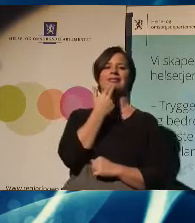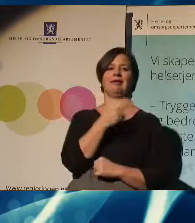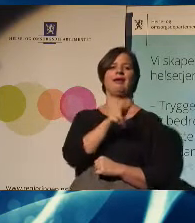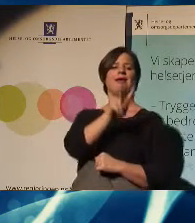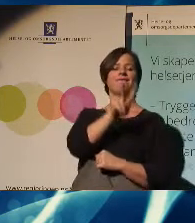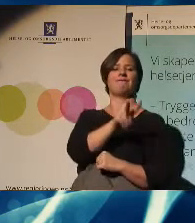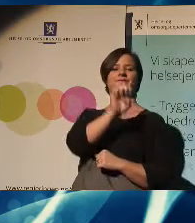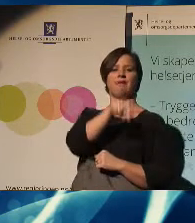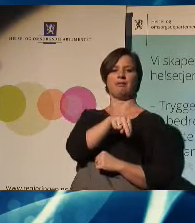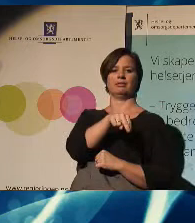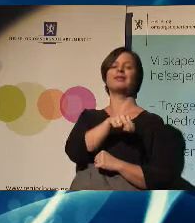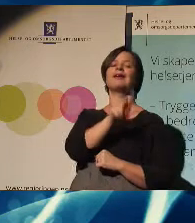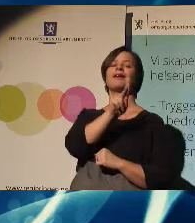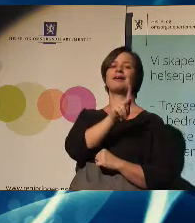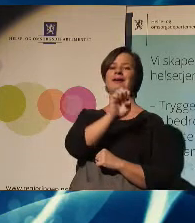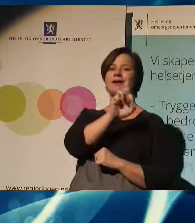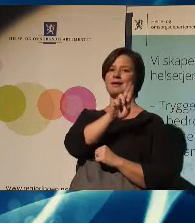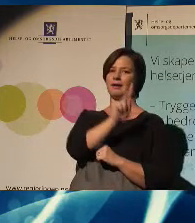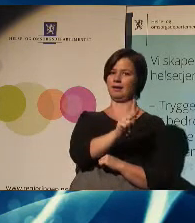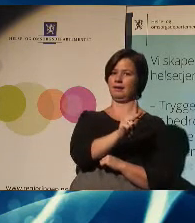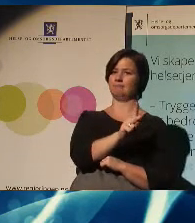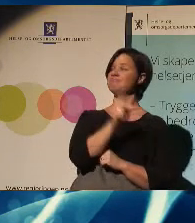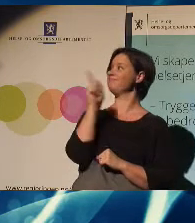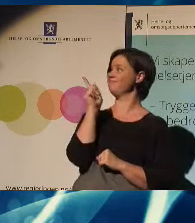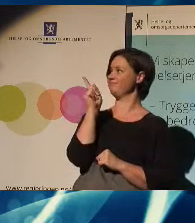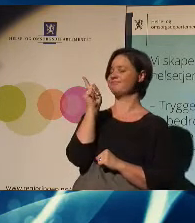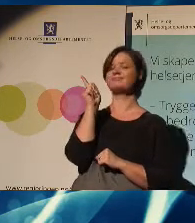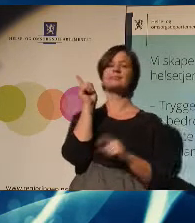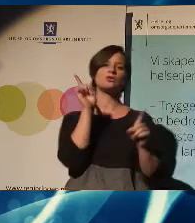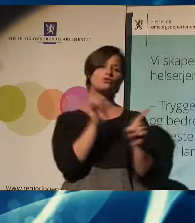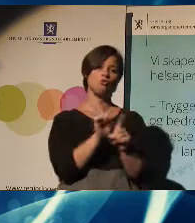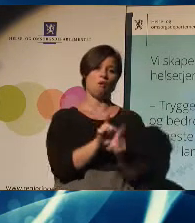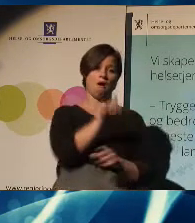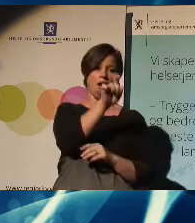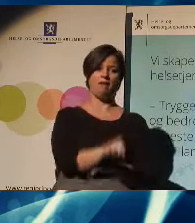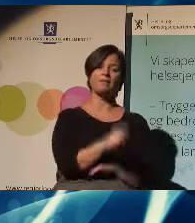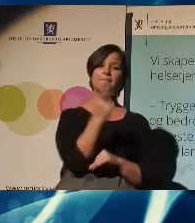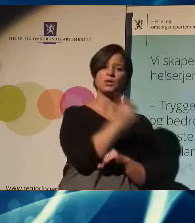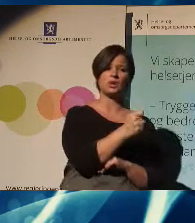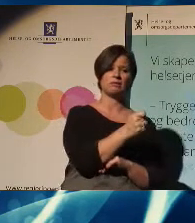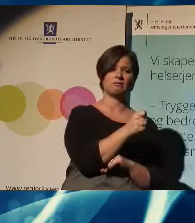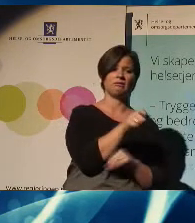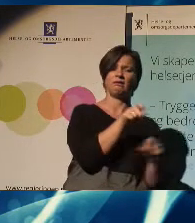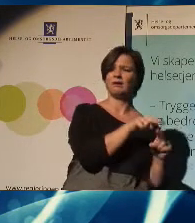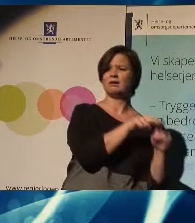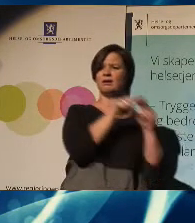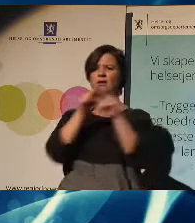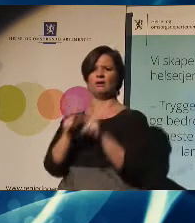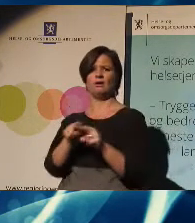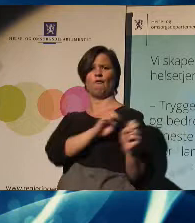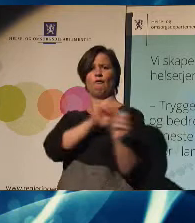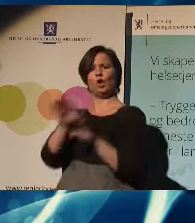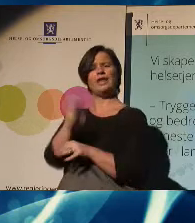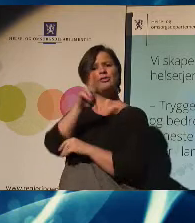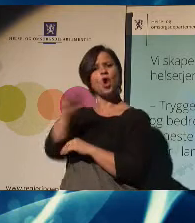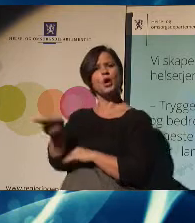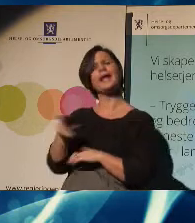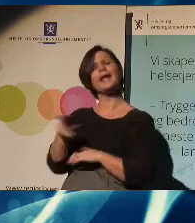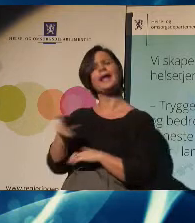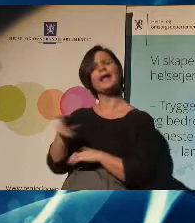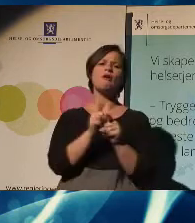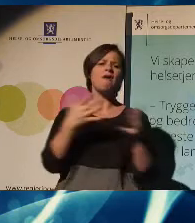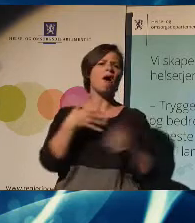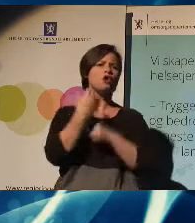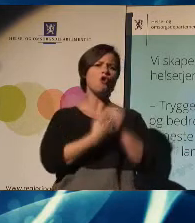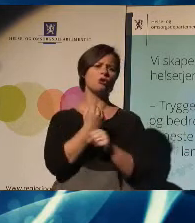Kees Verkerk, apparently, this is Kees, when he retired, he went to Norway. So what do you do when